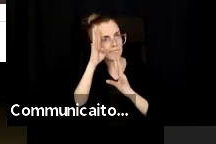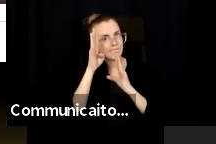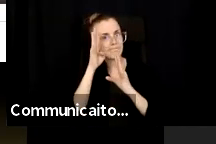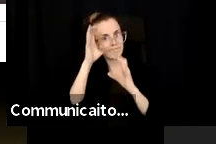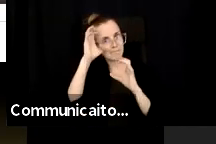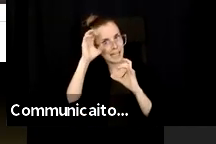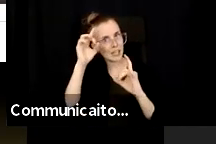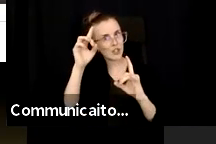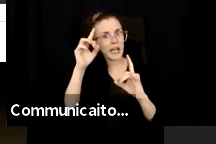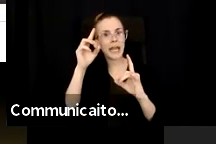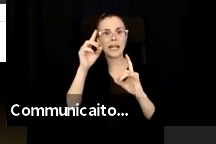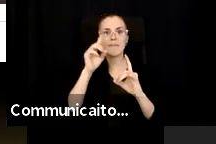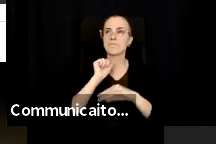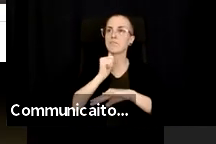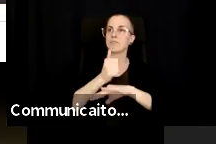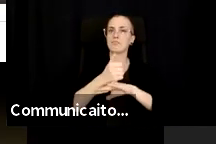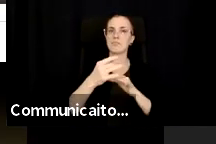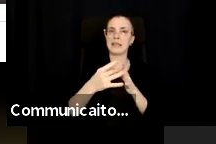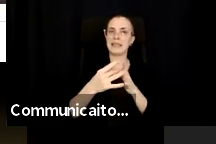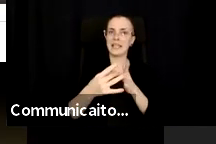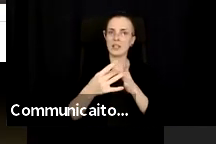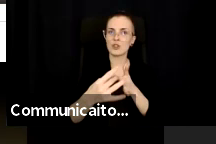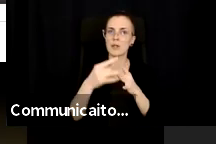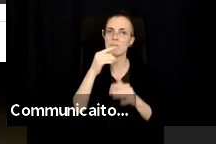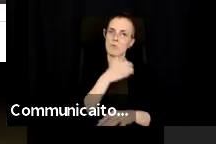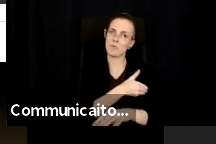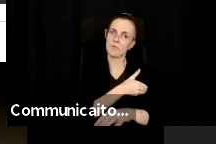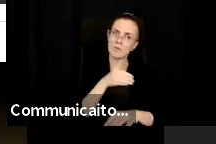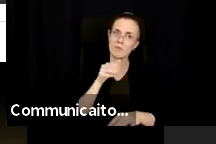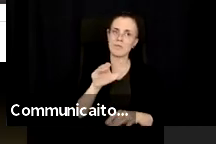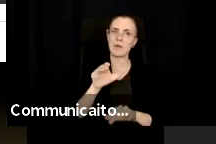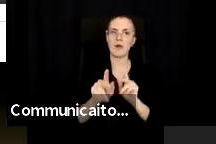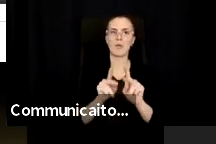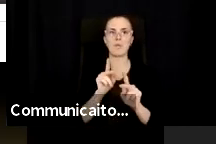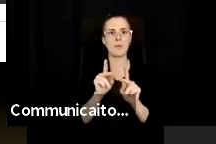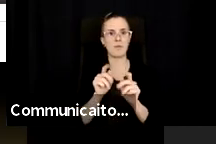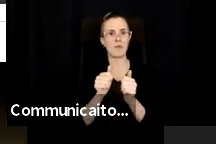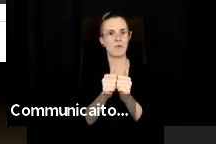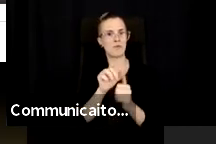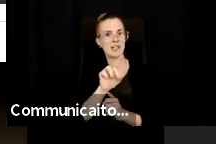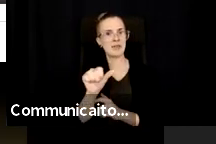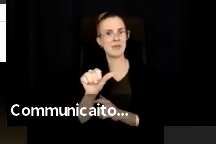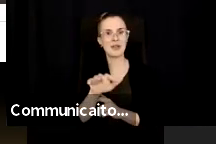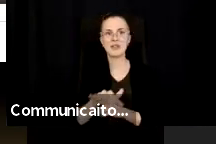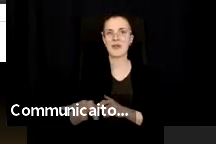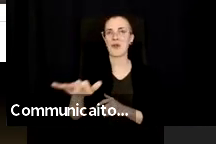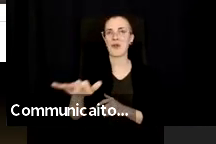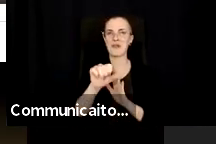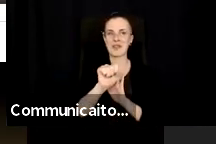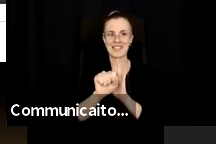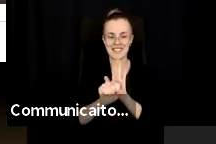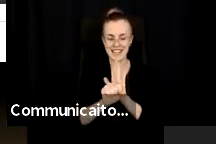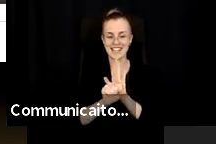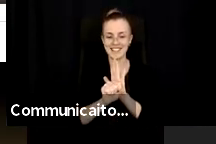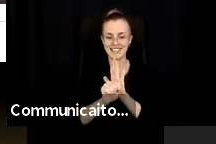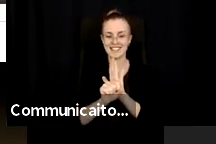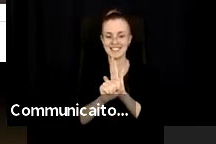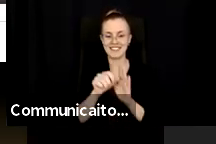leadership, to empower people with disabilities across the state. In